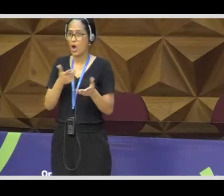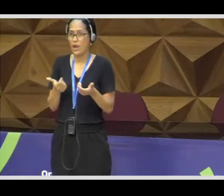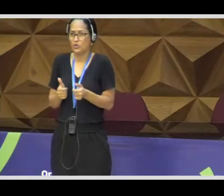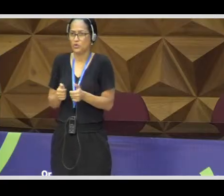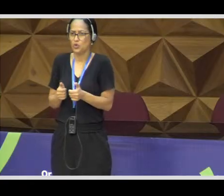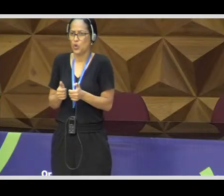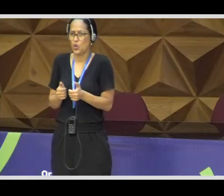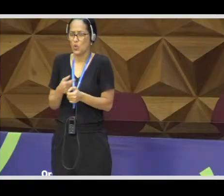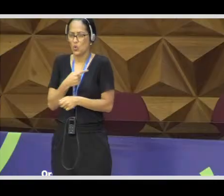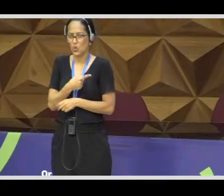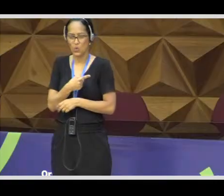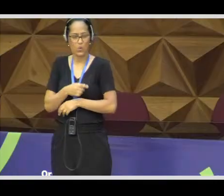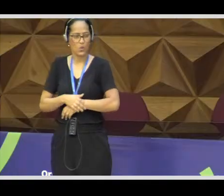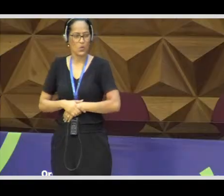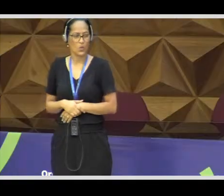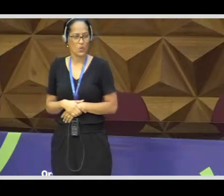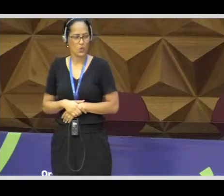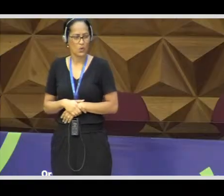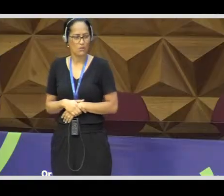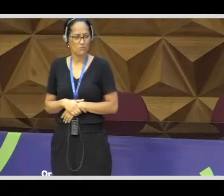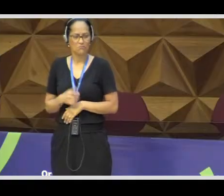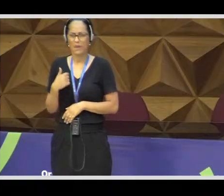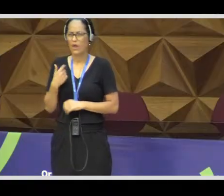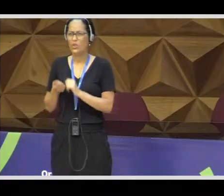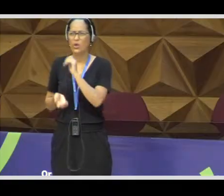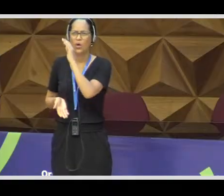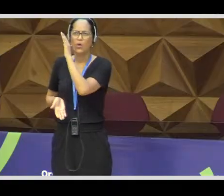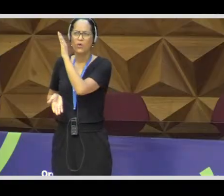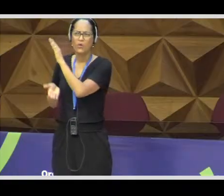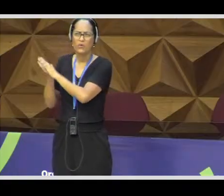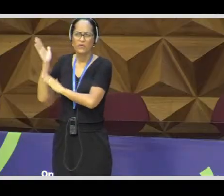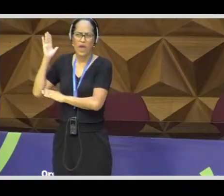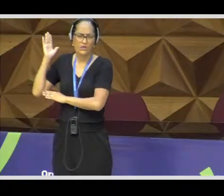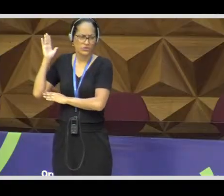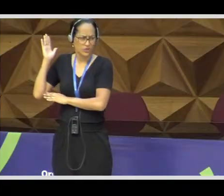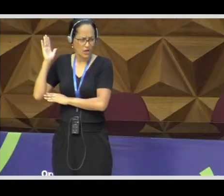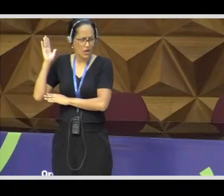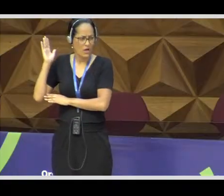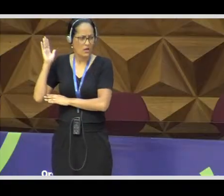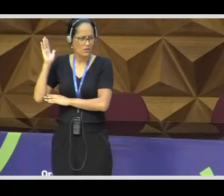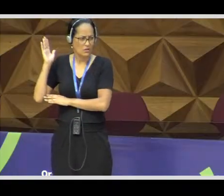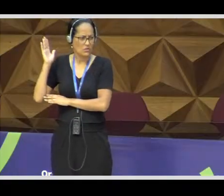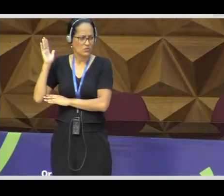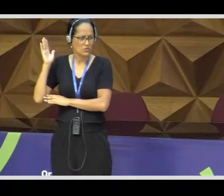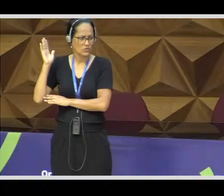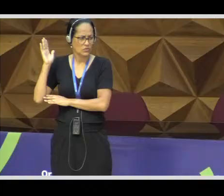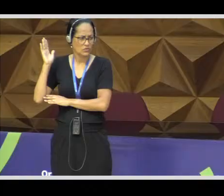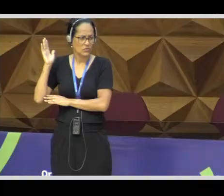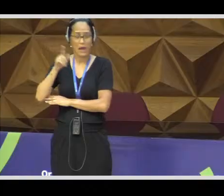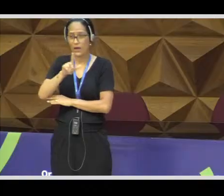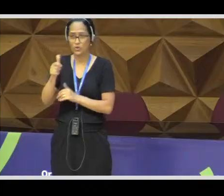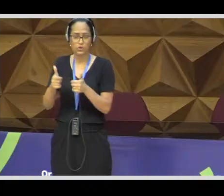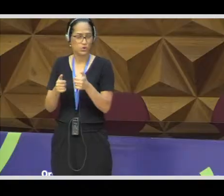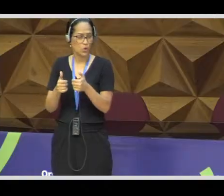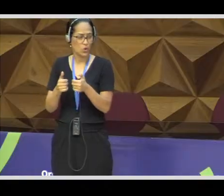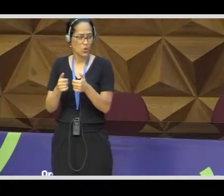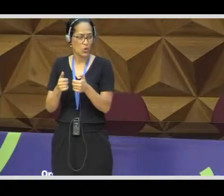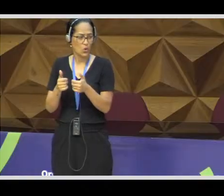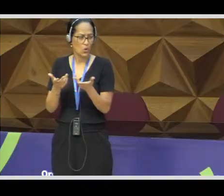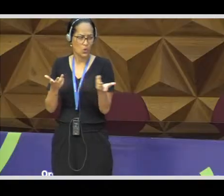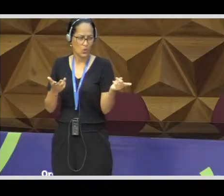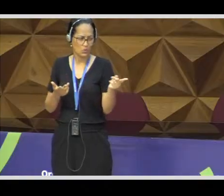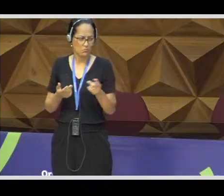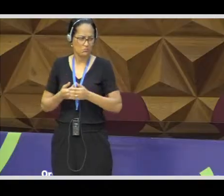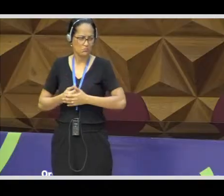here you're flying along in a copy of the trench run from